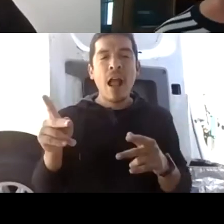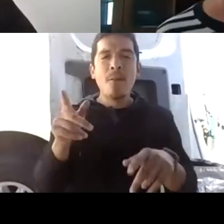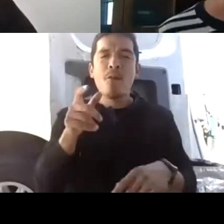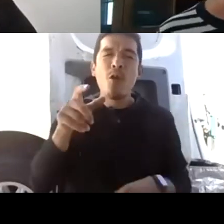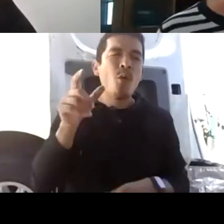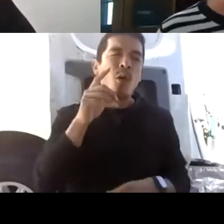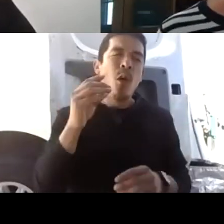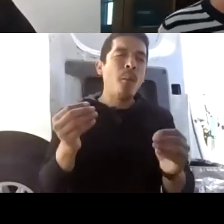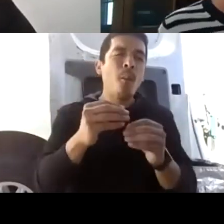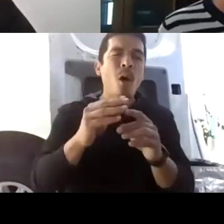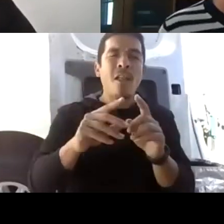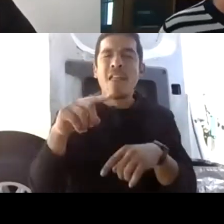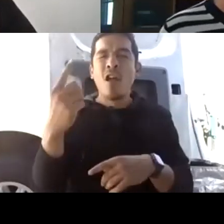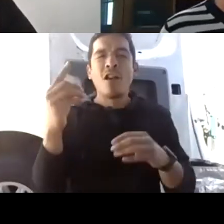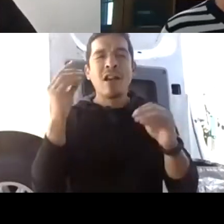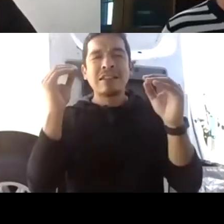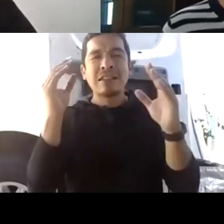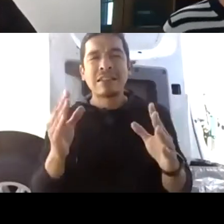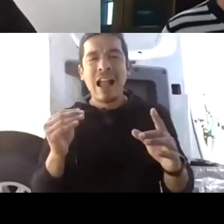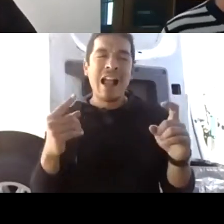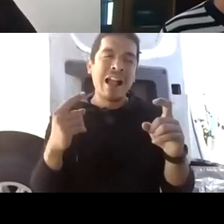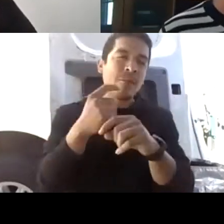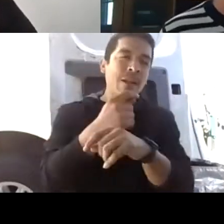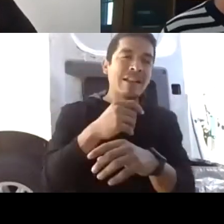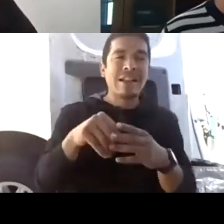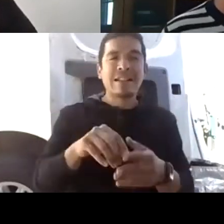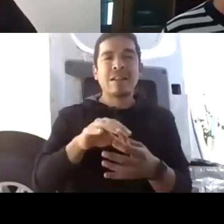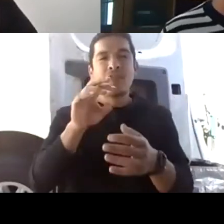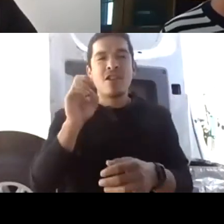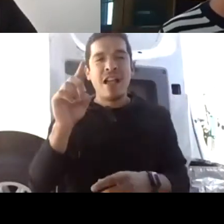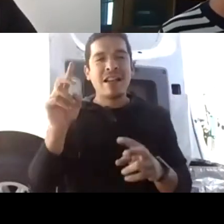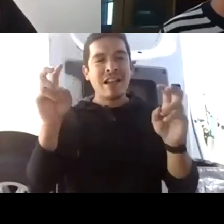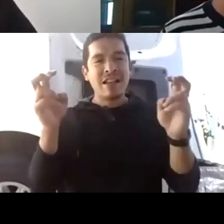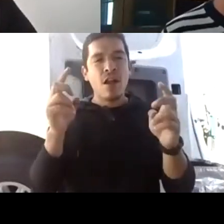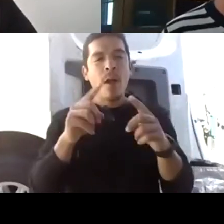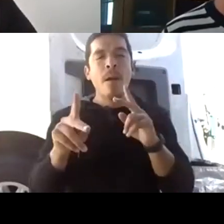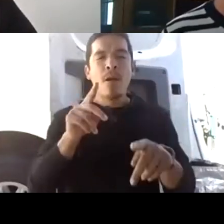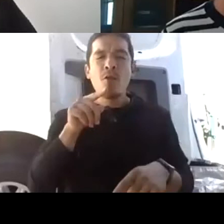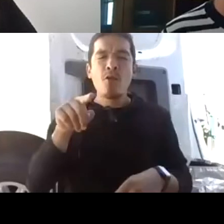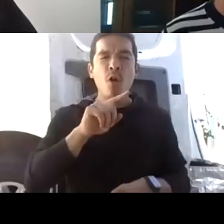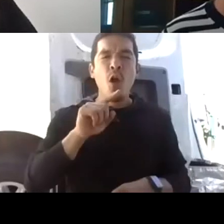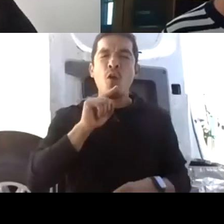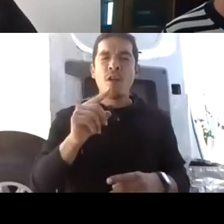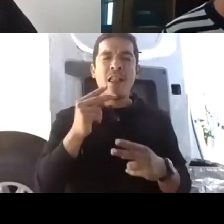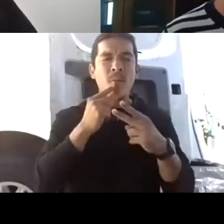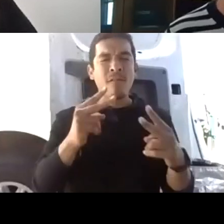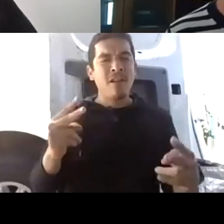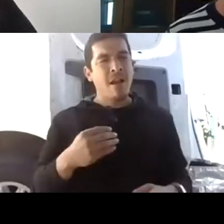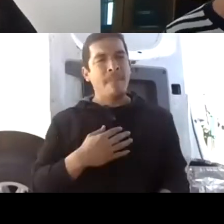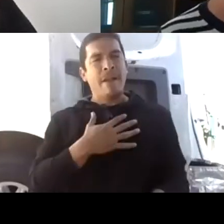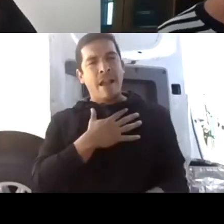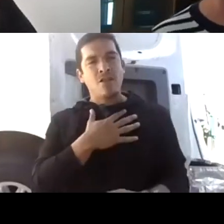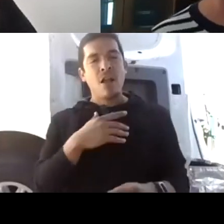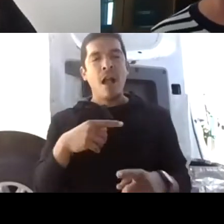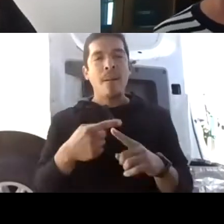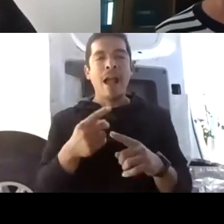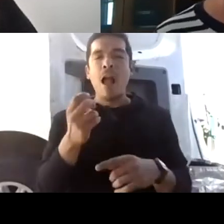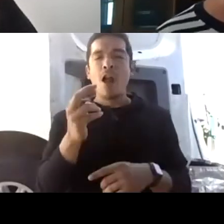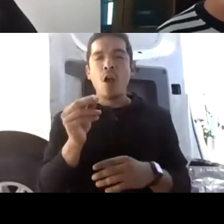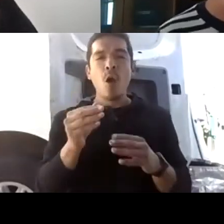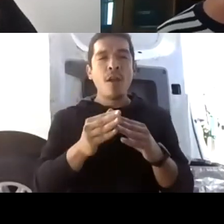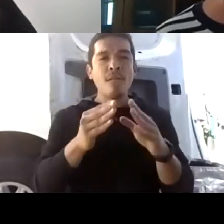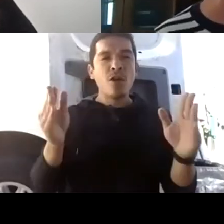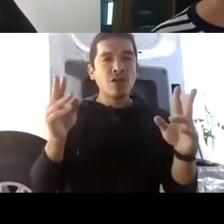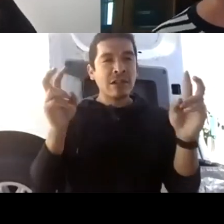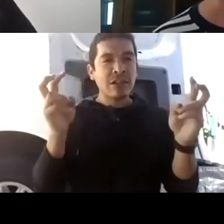just being educated in the complexities of special education issues, people who are really profoundly passionate on neurodiversity issues and